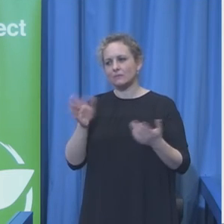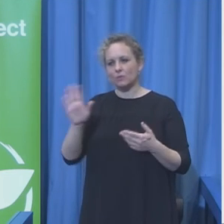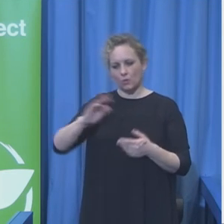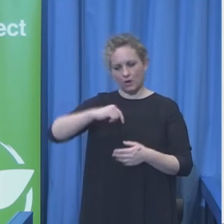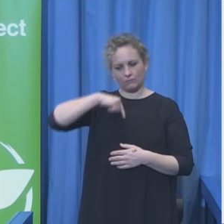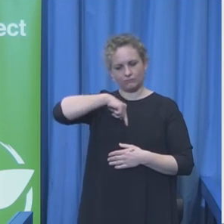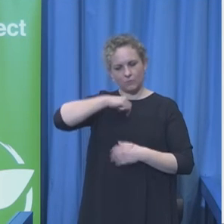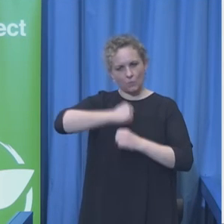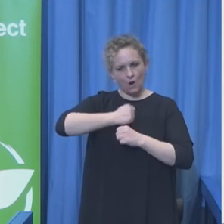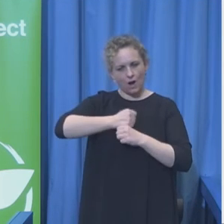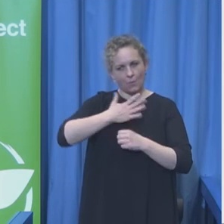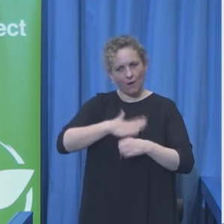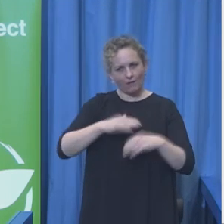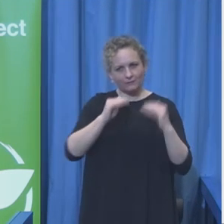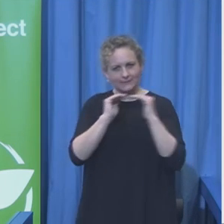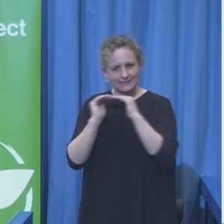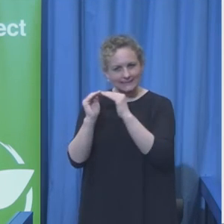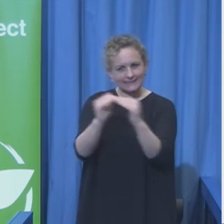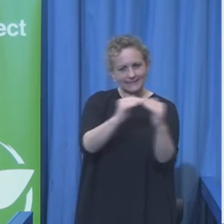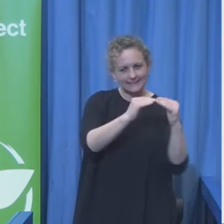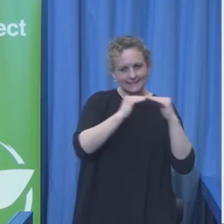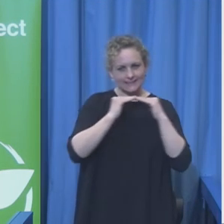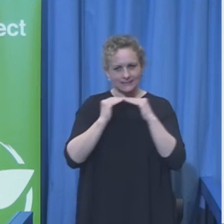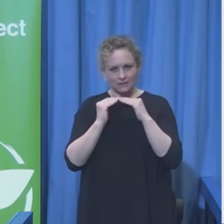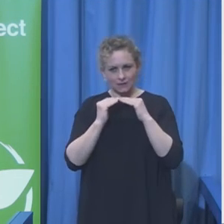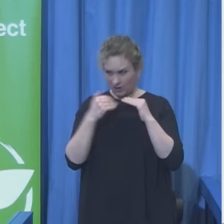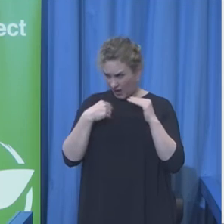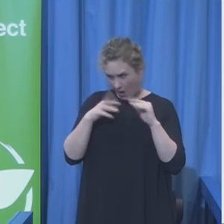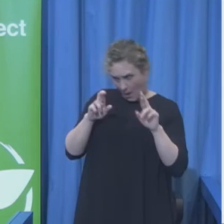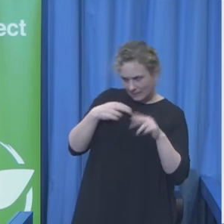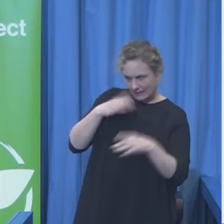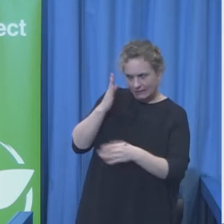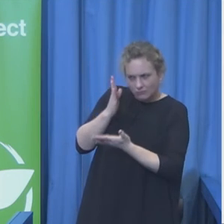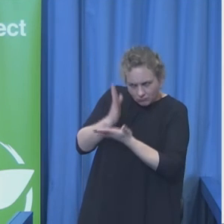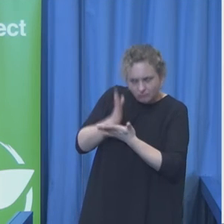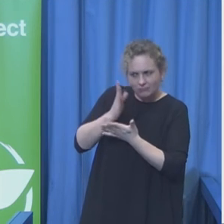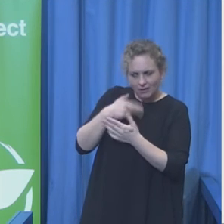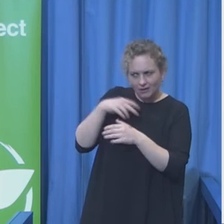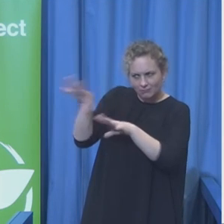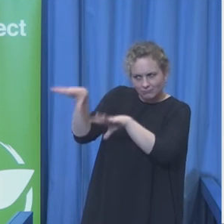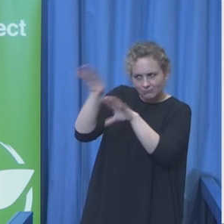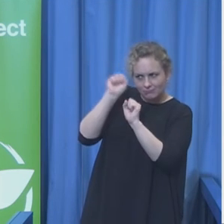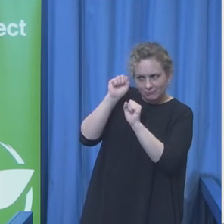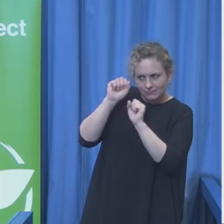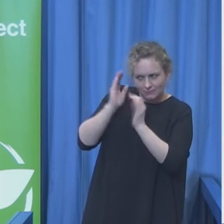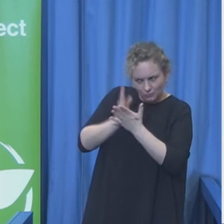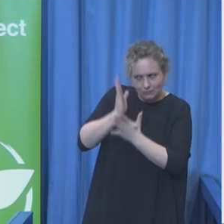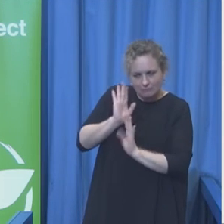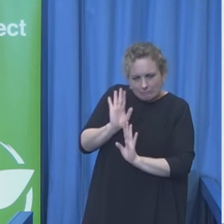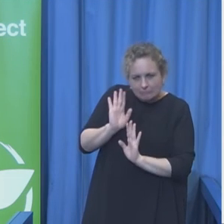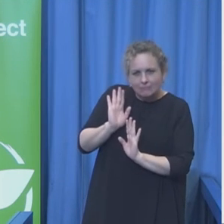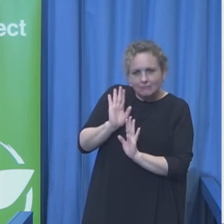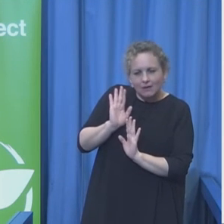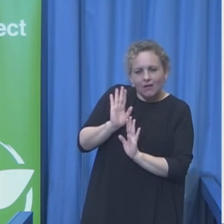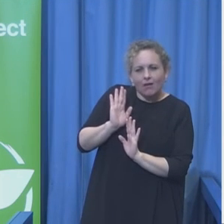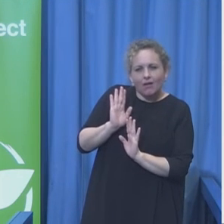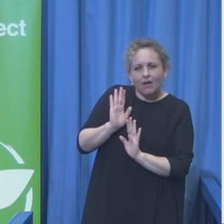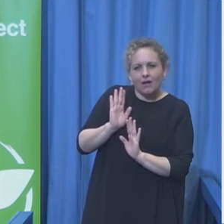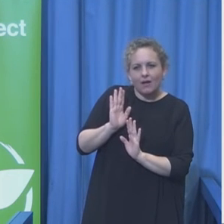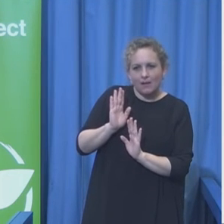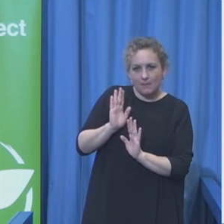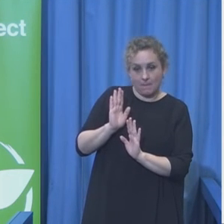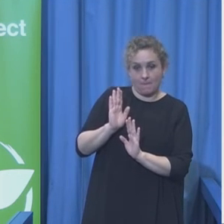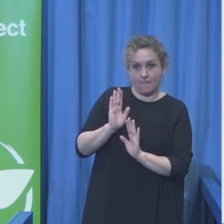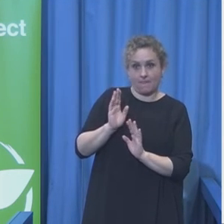hopefully, if managed correctly and if managed in the right way, it will be chaired by our Secretary General of the Higher Council,